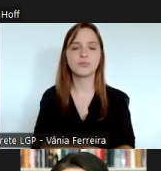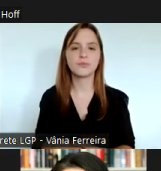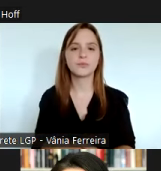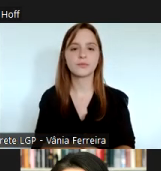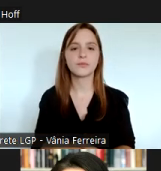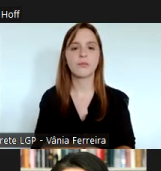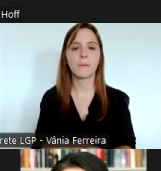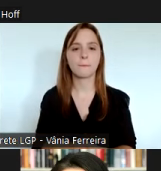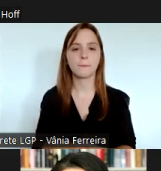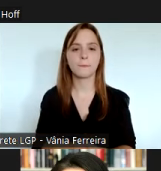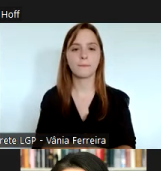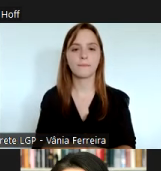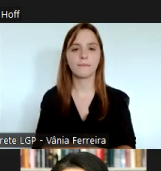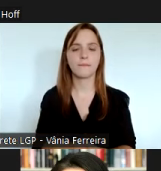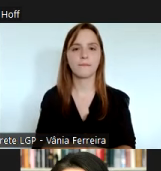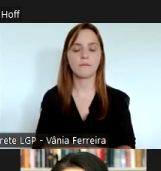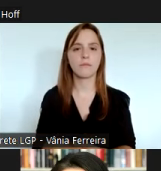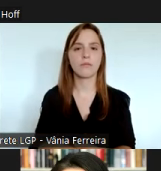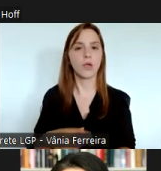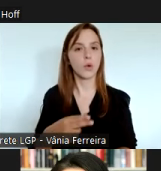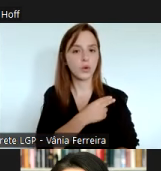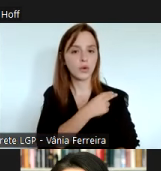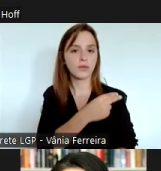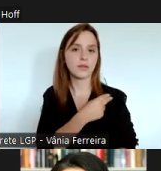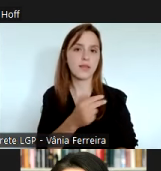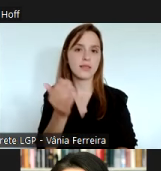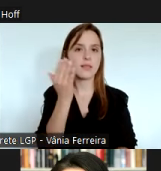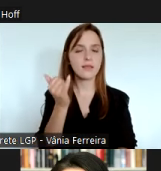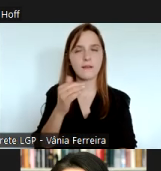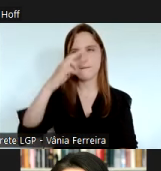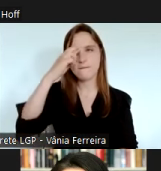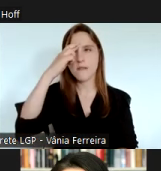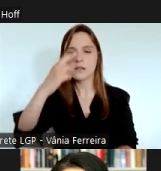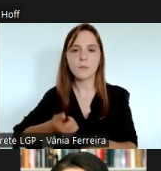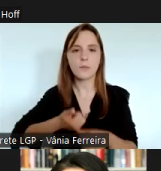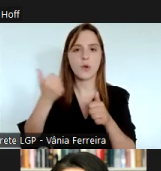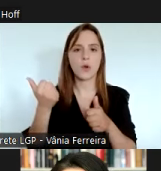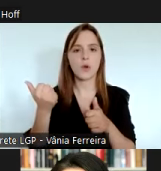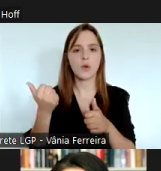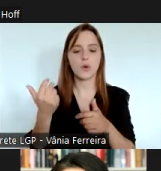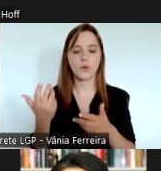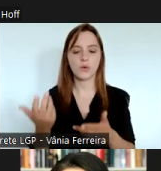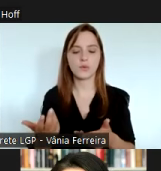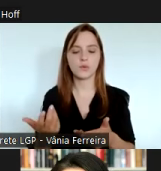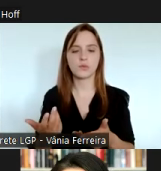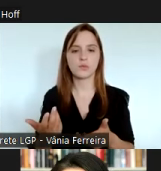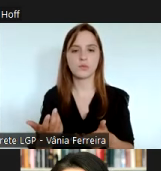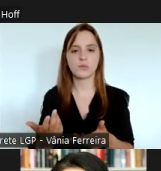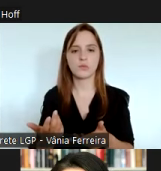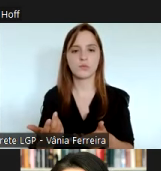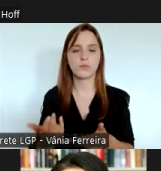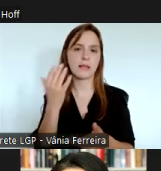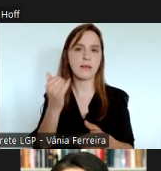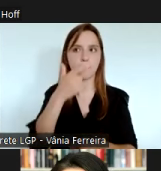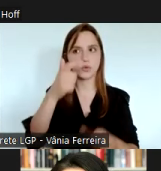Even though the university is trying its best with being equal with